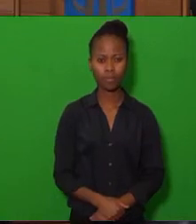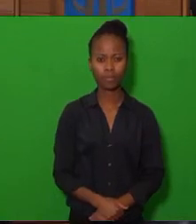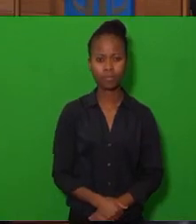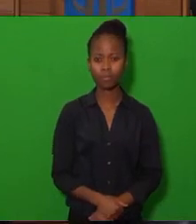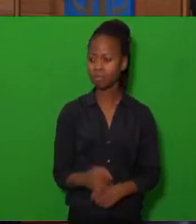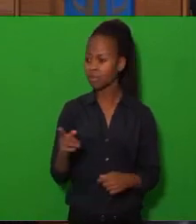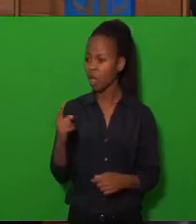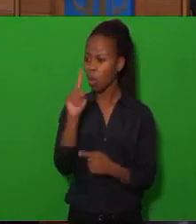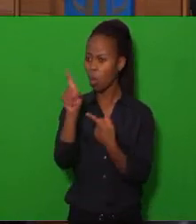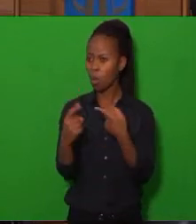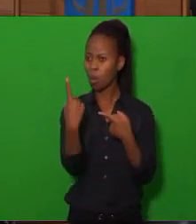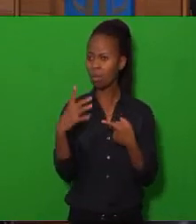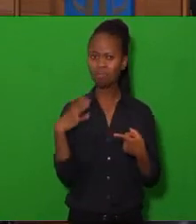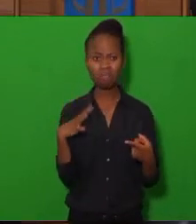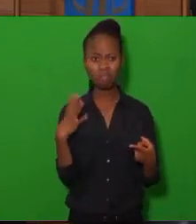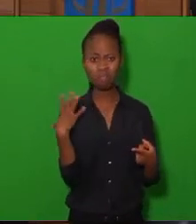Is that the only question?